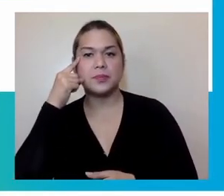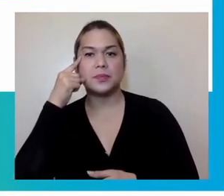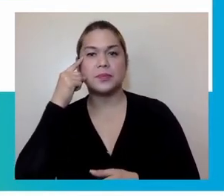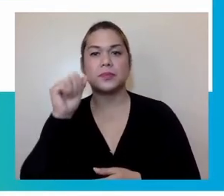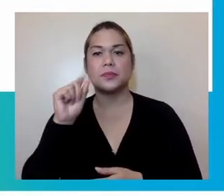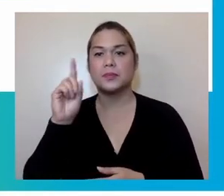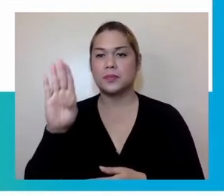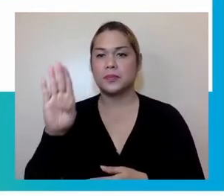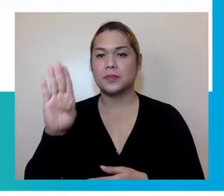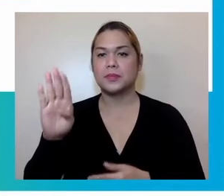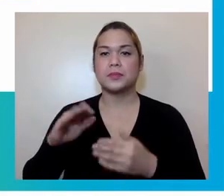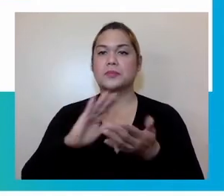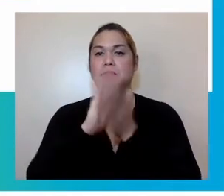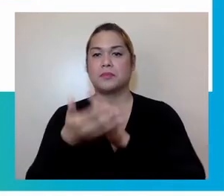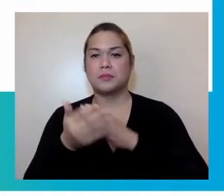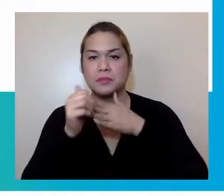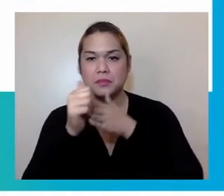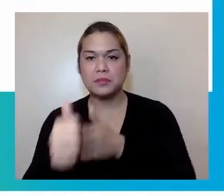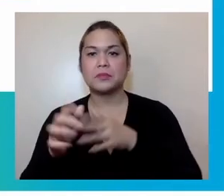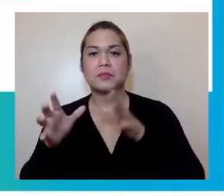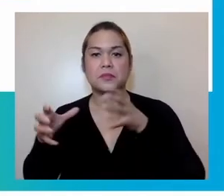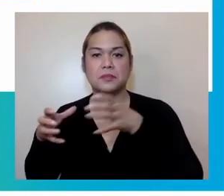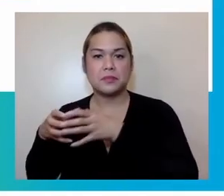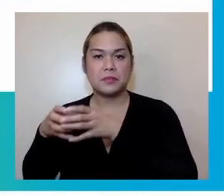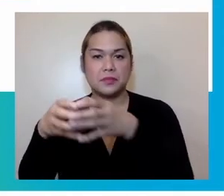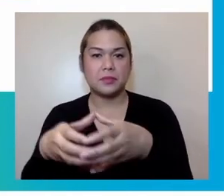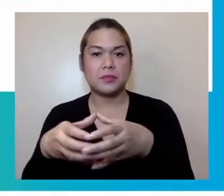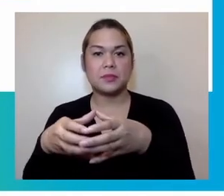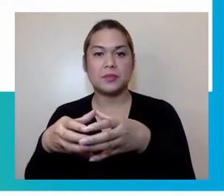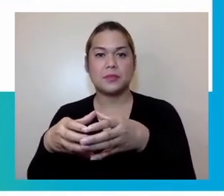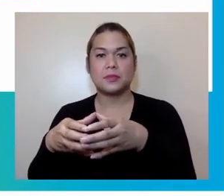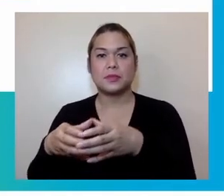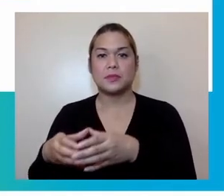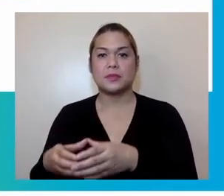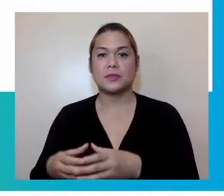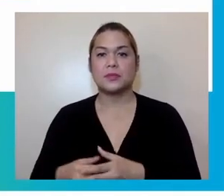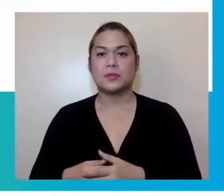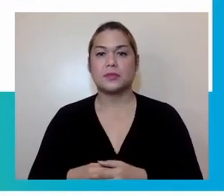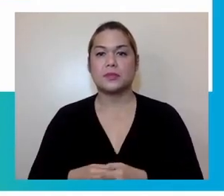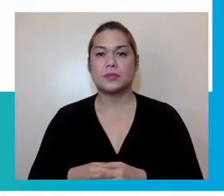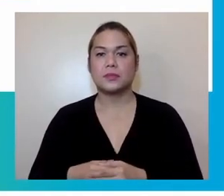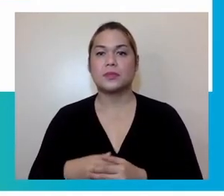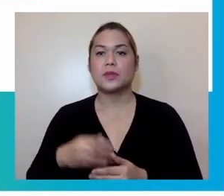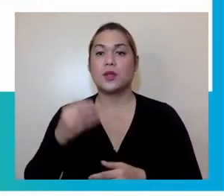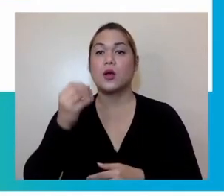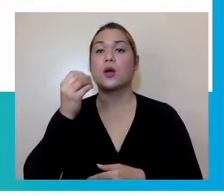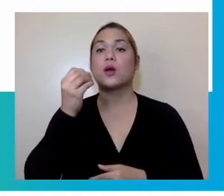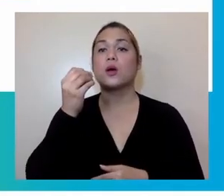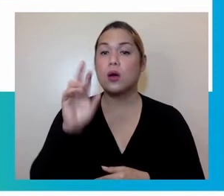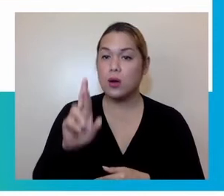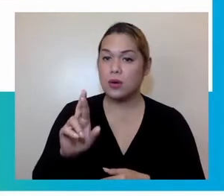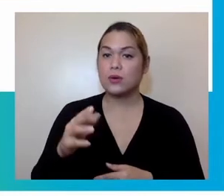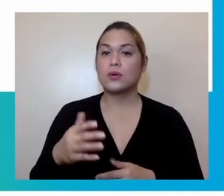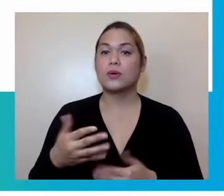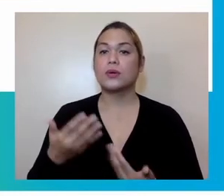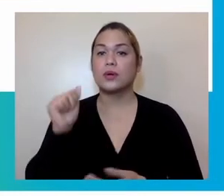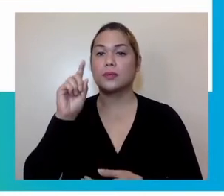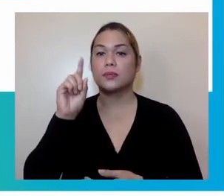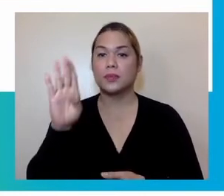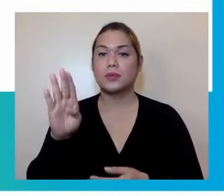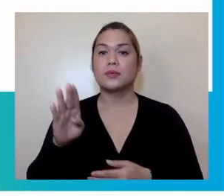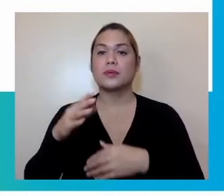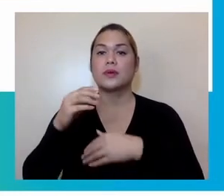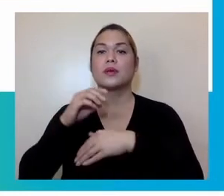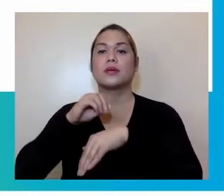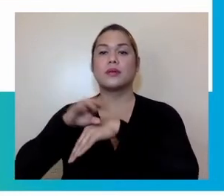say ADB should be a strategic, at least a strategic advisor to its DMCs. And depending